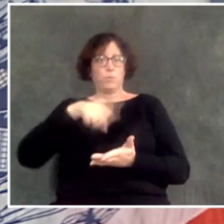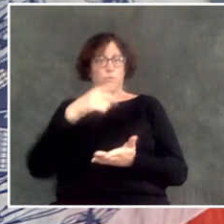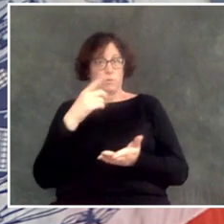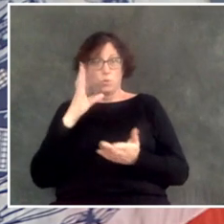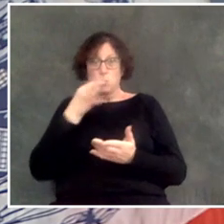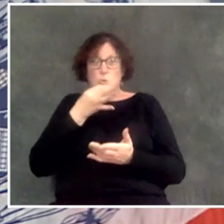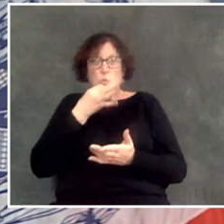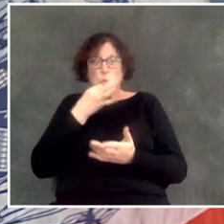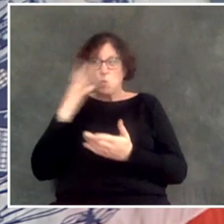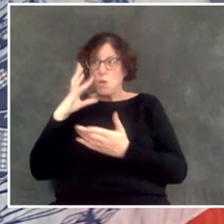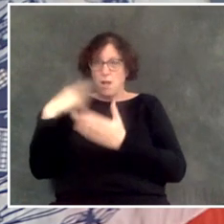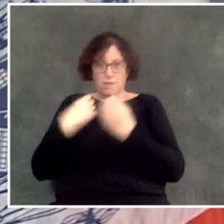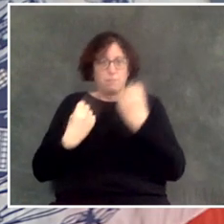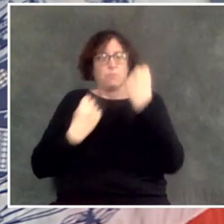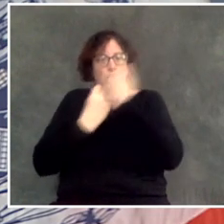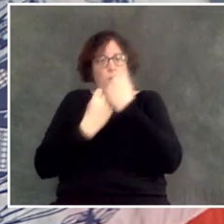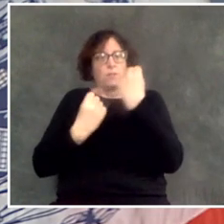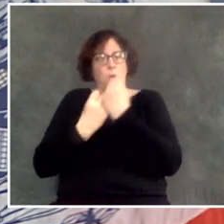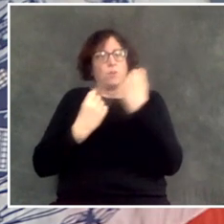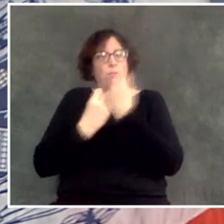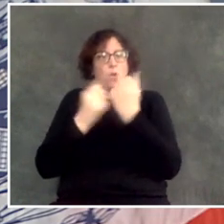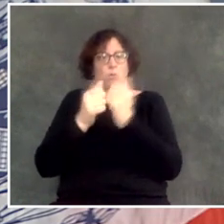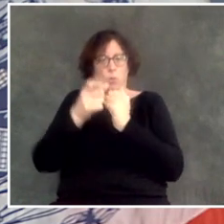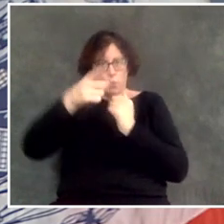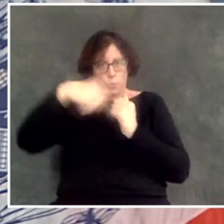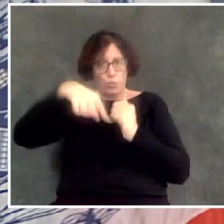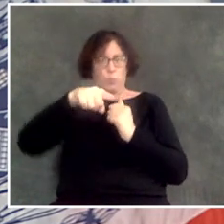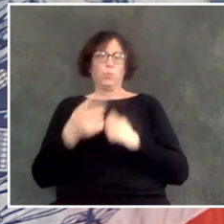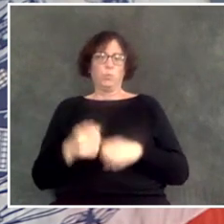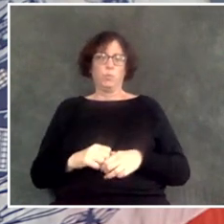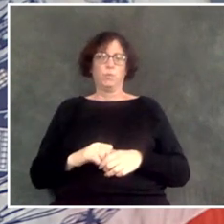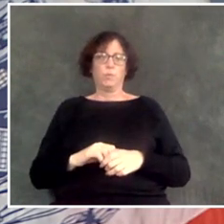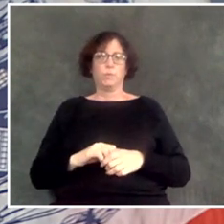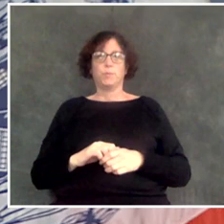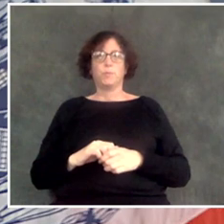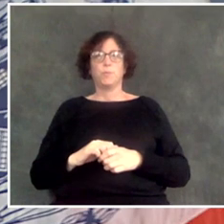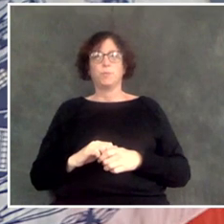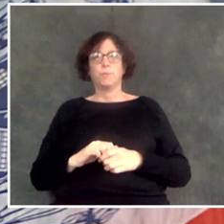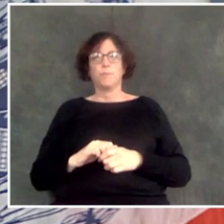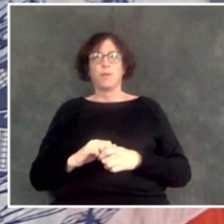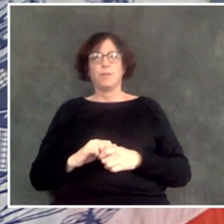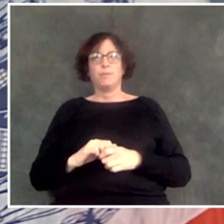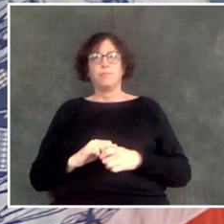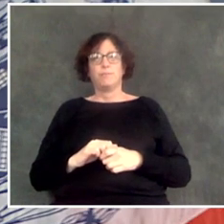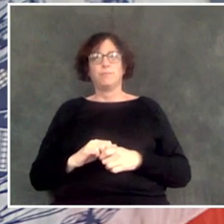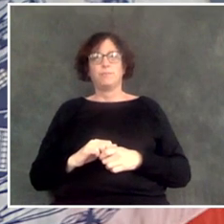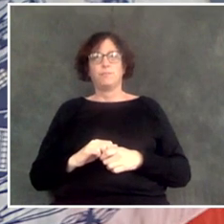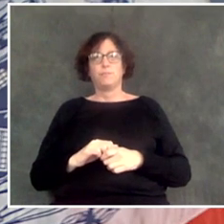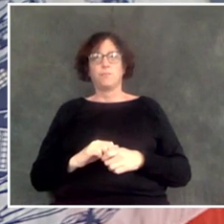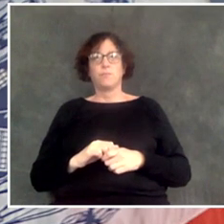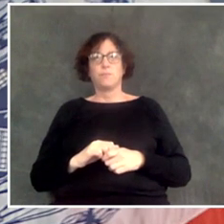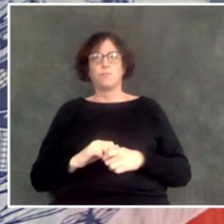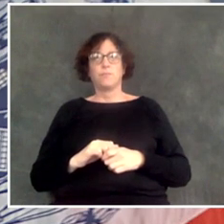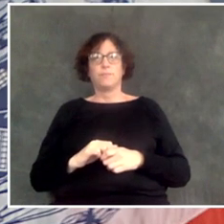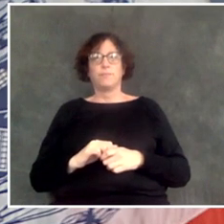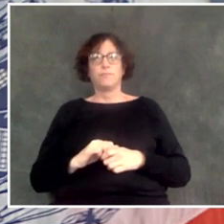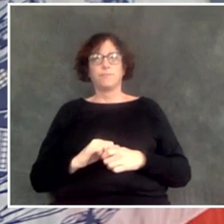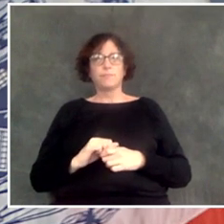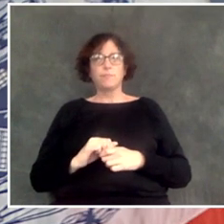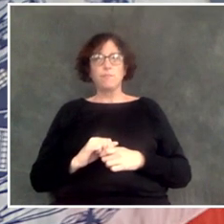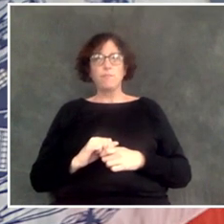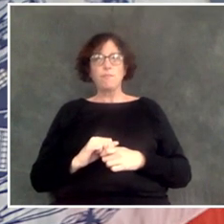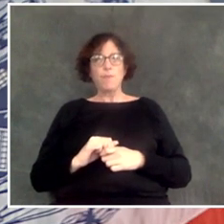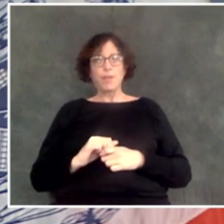a moment where their city needed them. And I believe that's the pervasive view in this incredibly